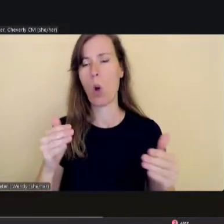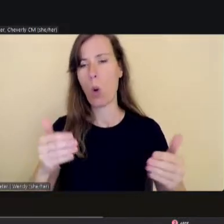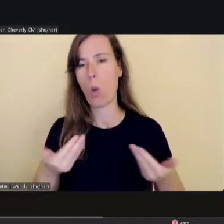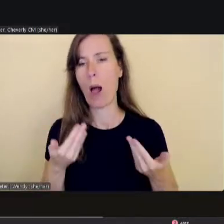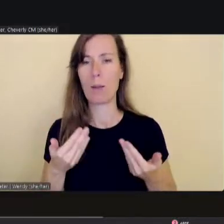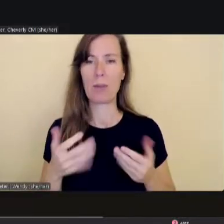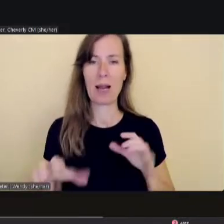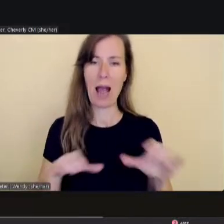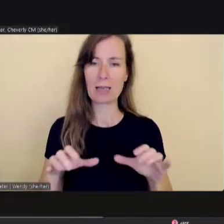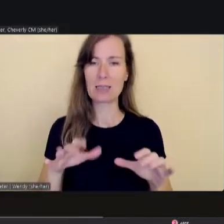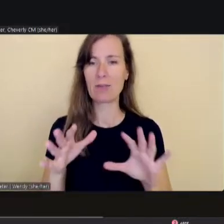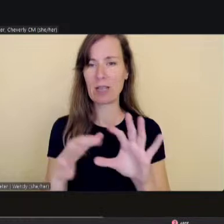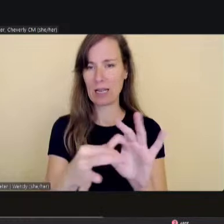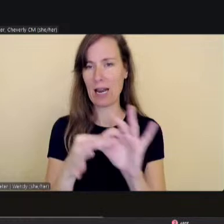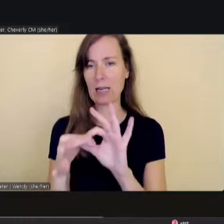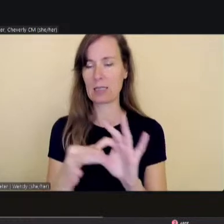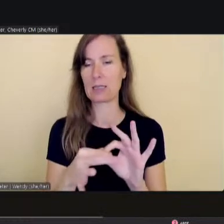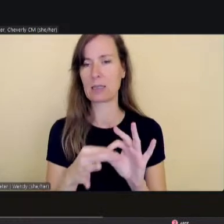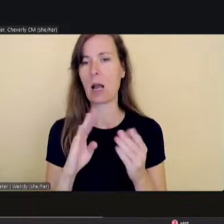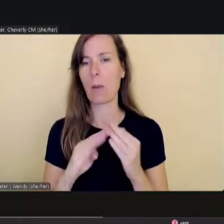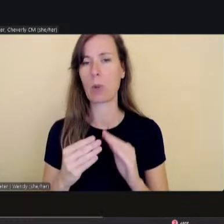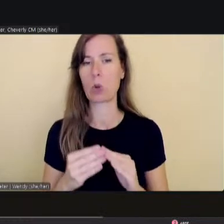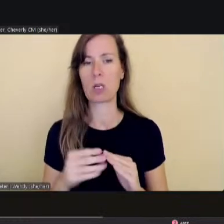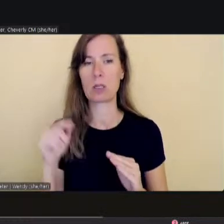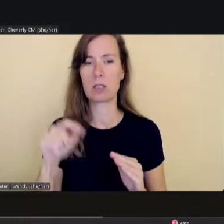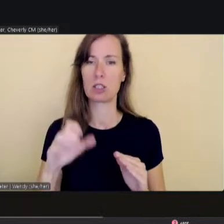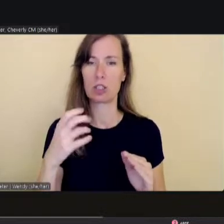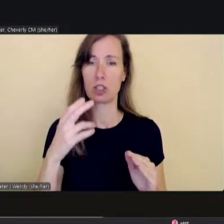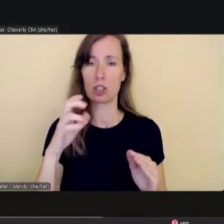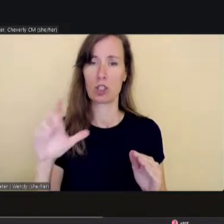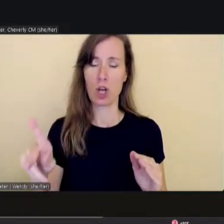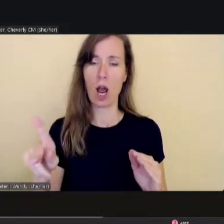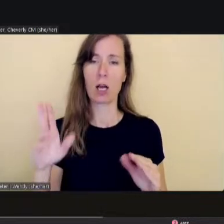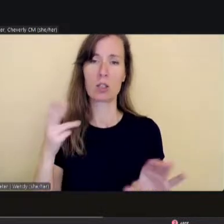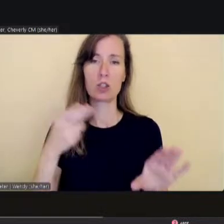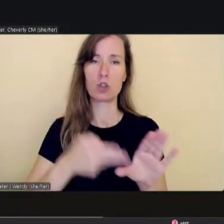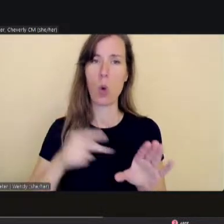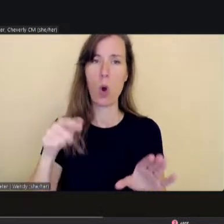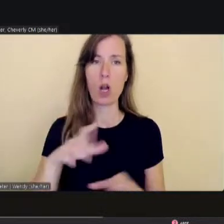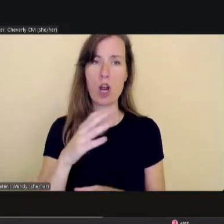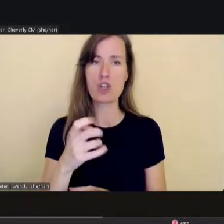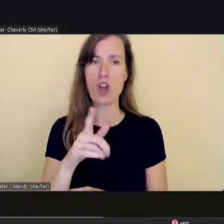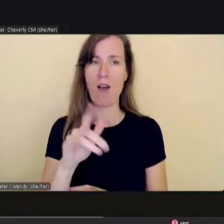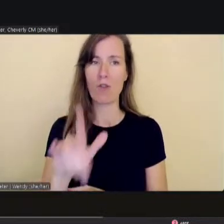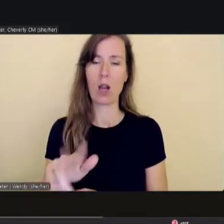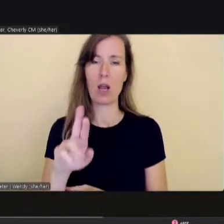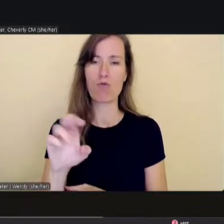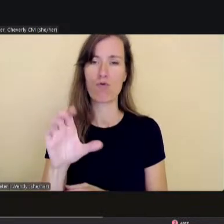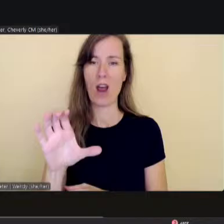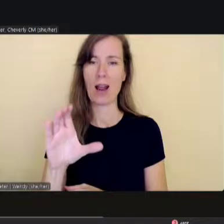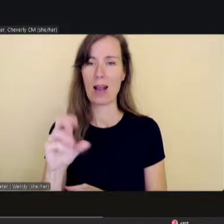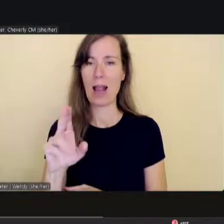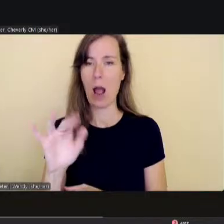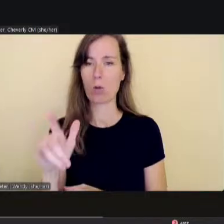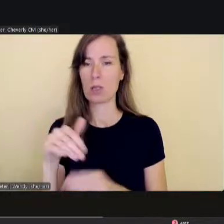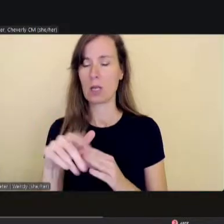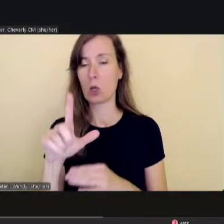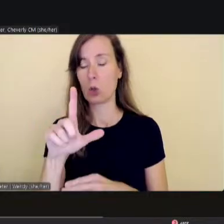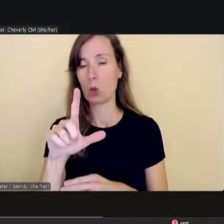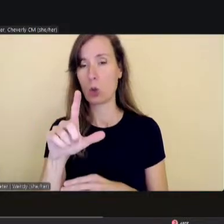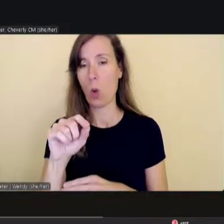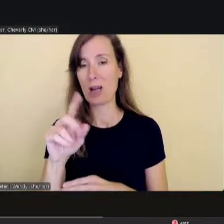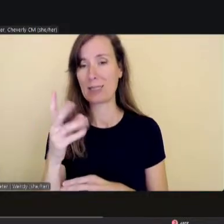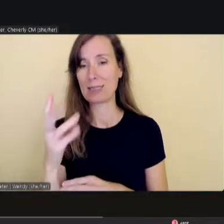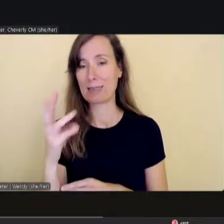community. And whereas Chuck joined the Cheverly Recreation Council in 2016, initially as part